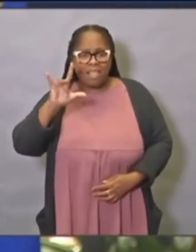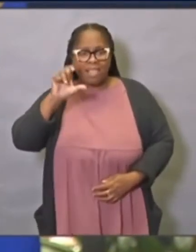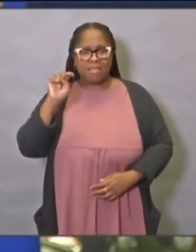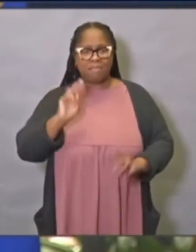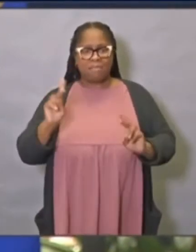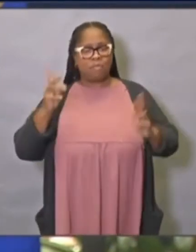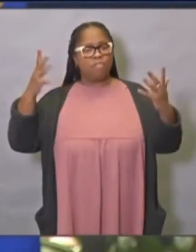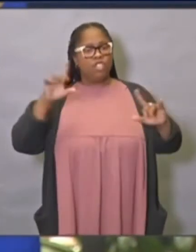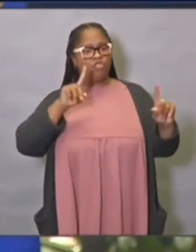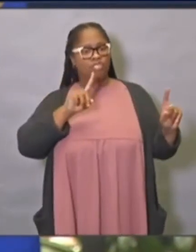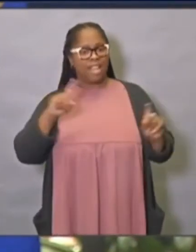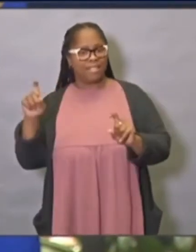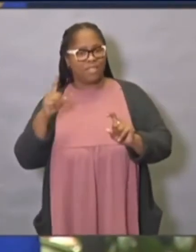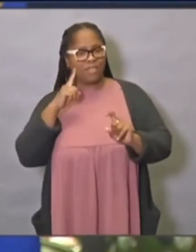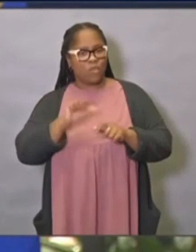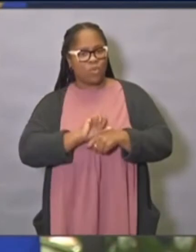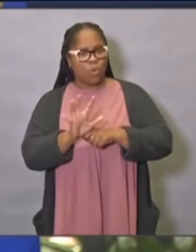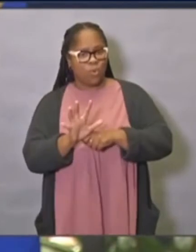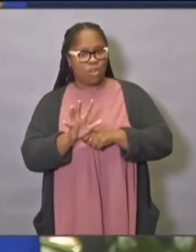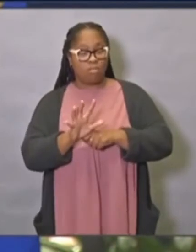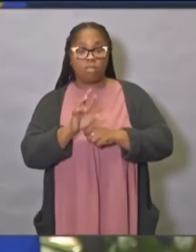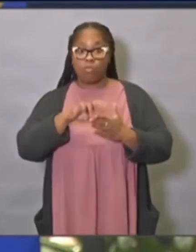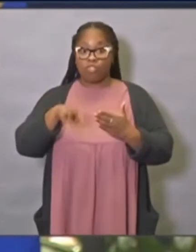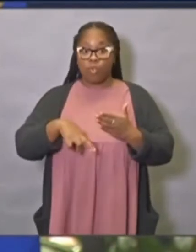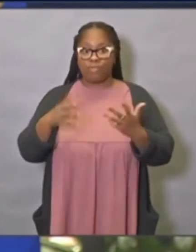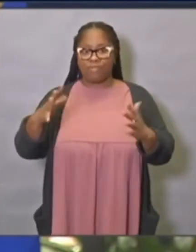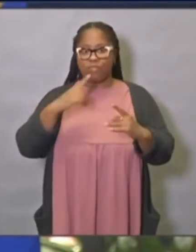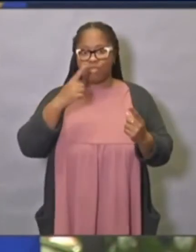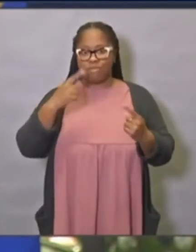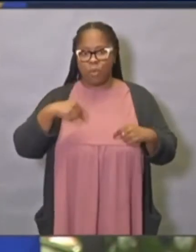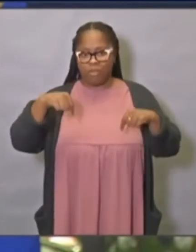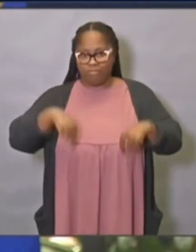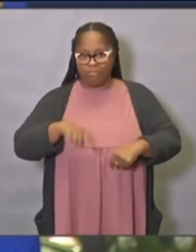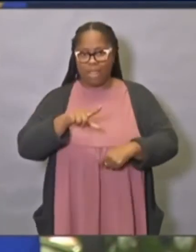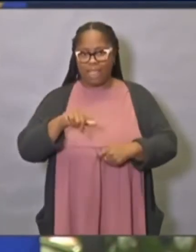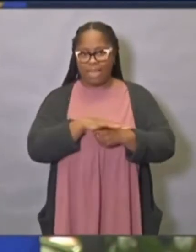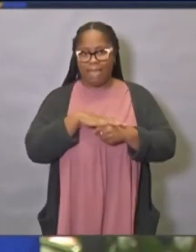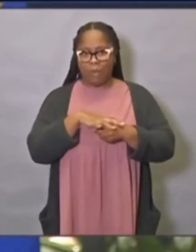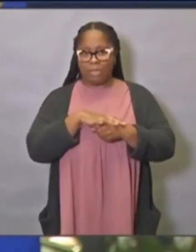tested and had test results reported in LA County, and the